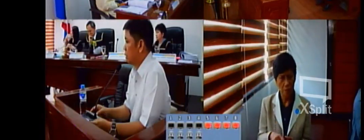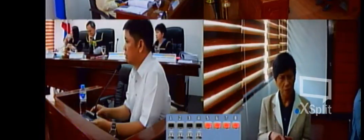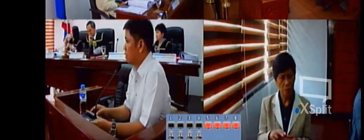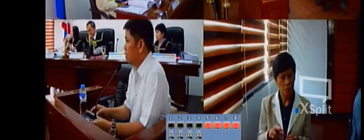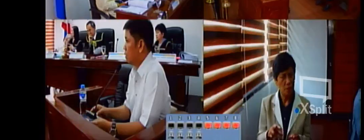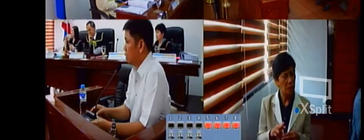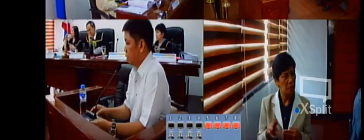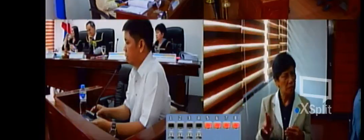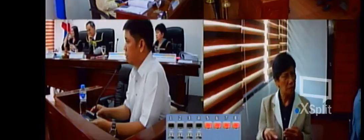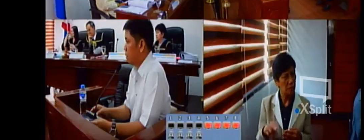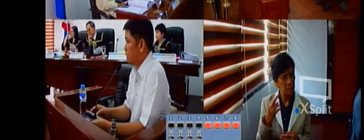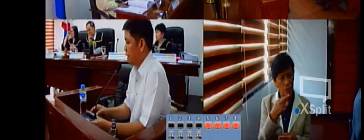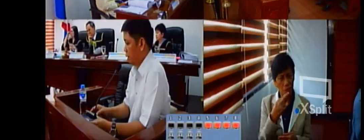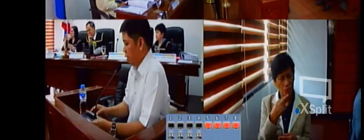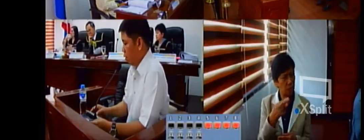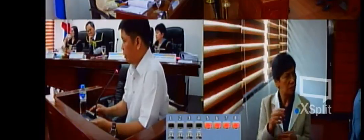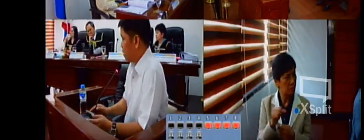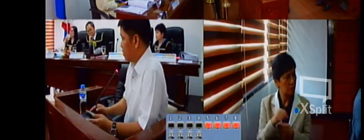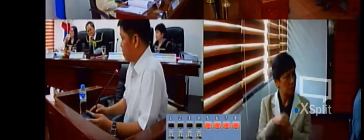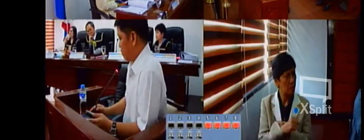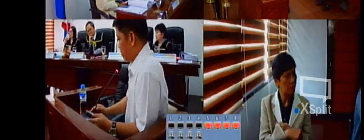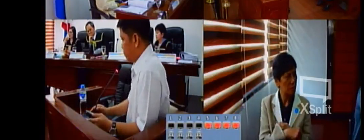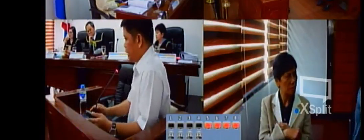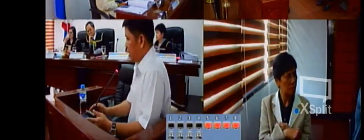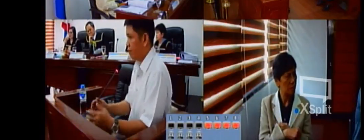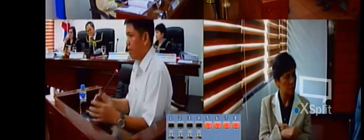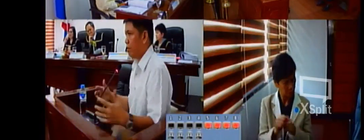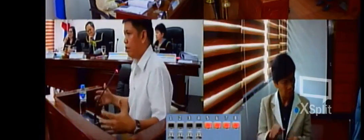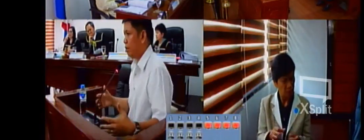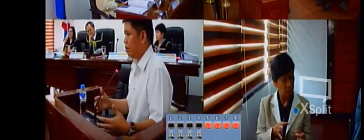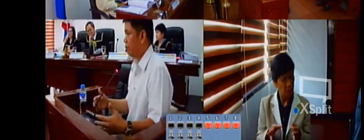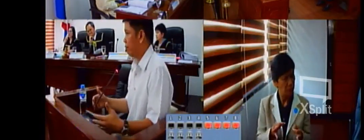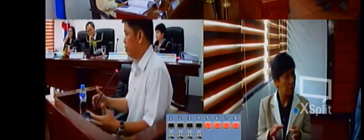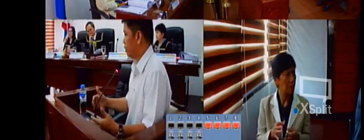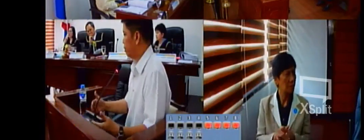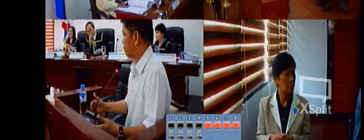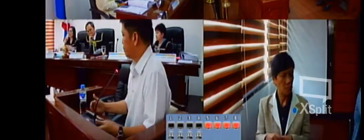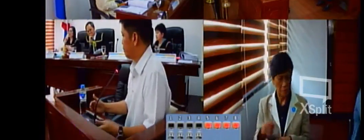more about this incident? Well, I think a lot of